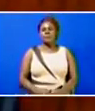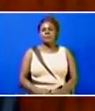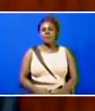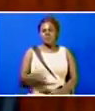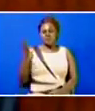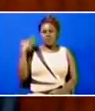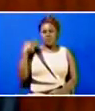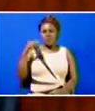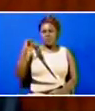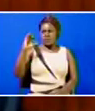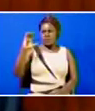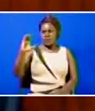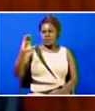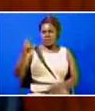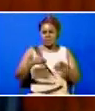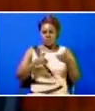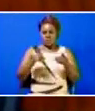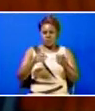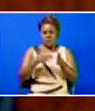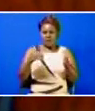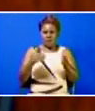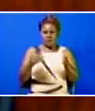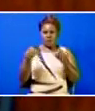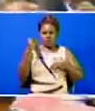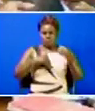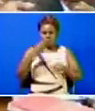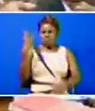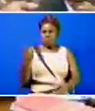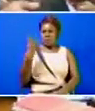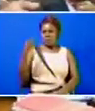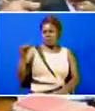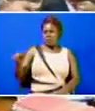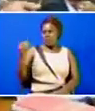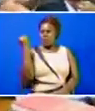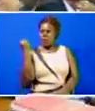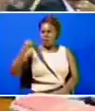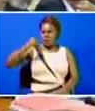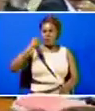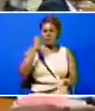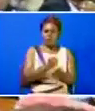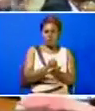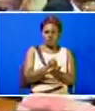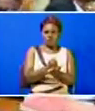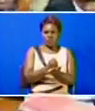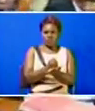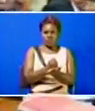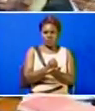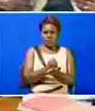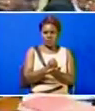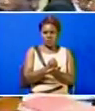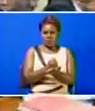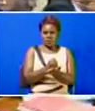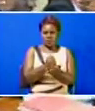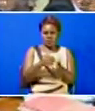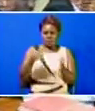The former CS appeared before the Anti-Corruption Court Wednesday morning over abuse of office allegations that have been preferred against